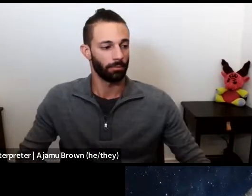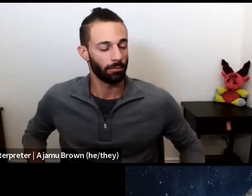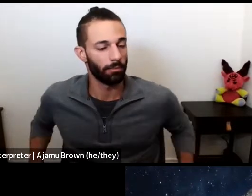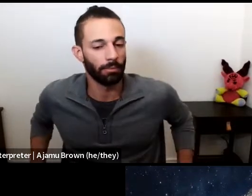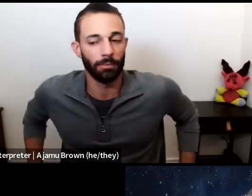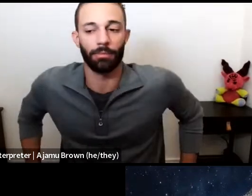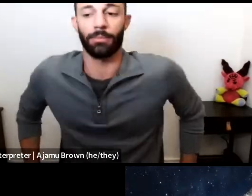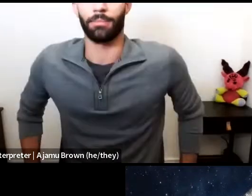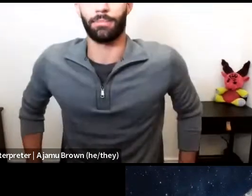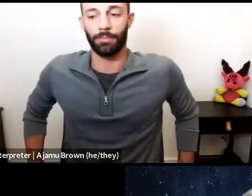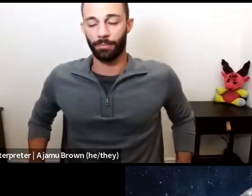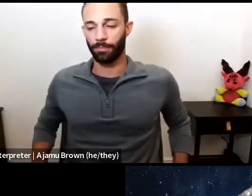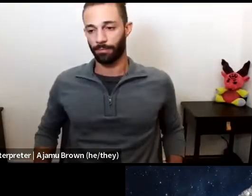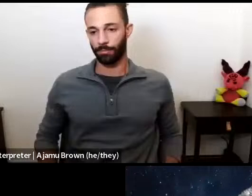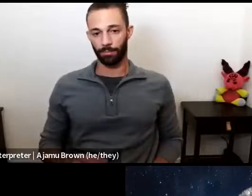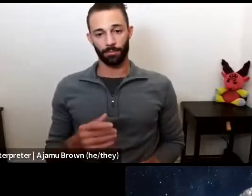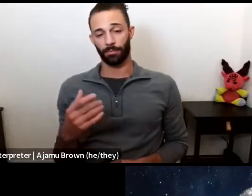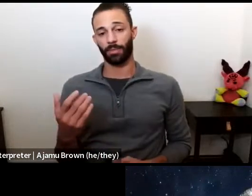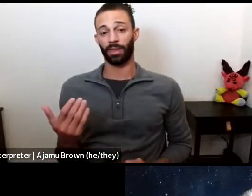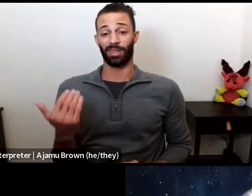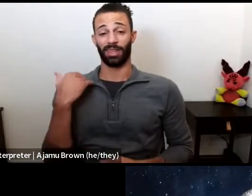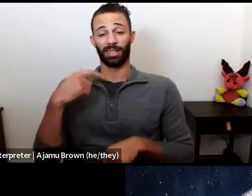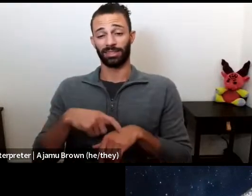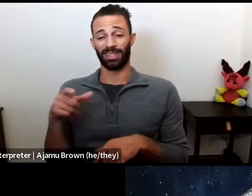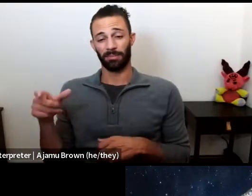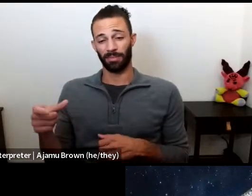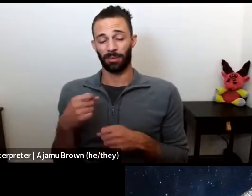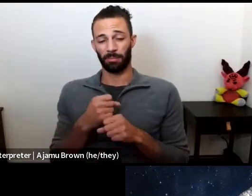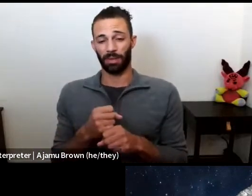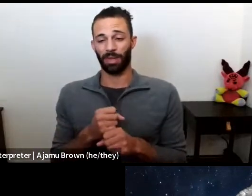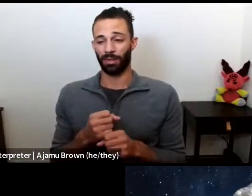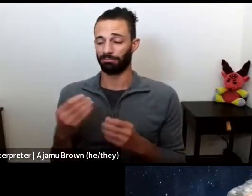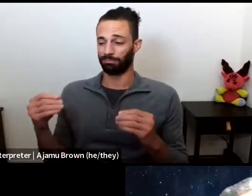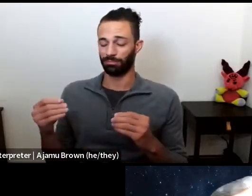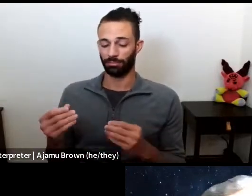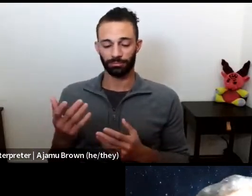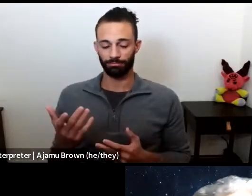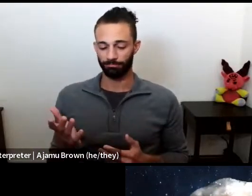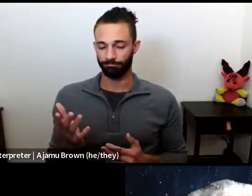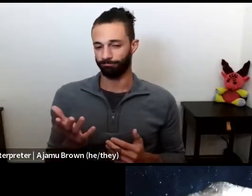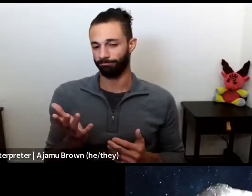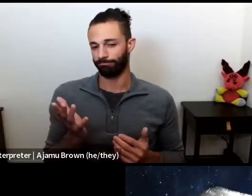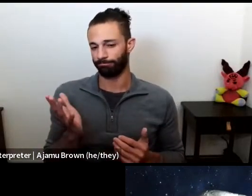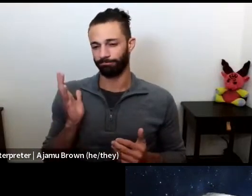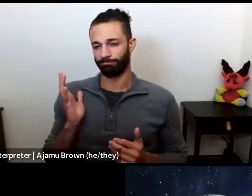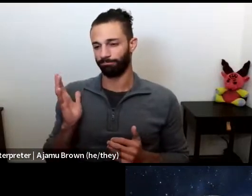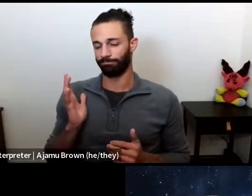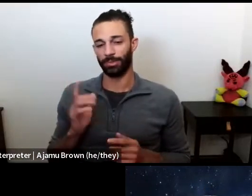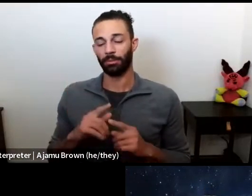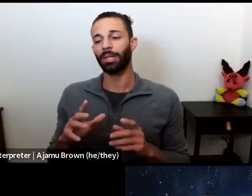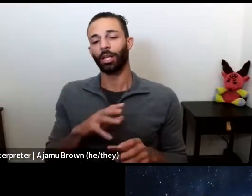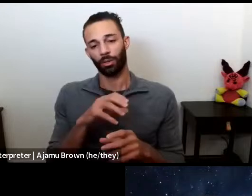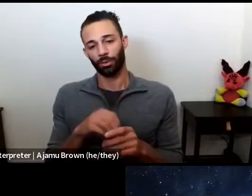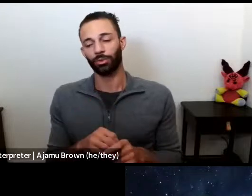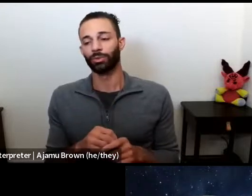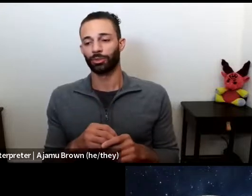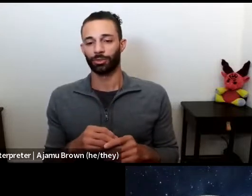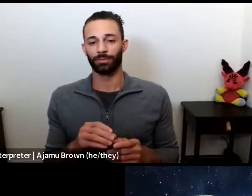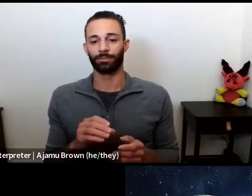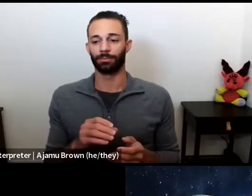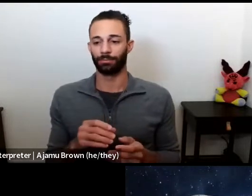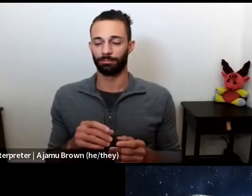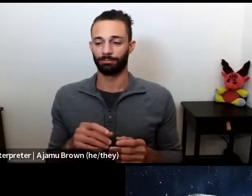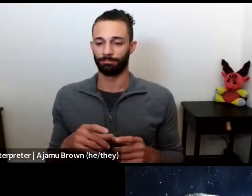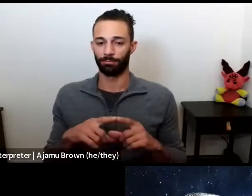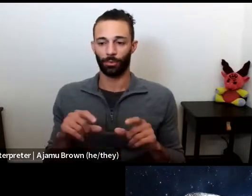have no clue when they did their last run. But it is an inclusive deck in many directions,